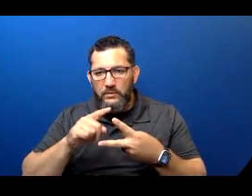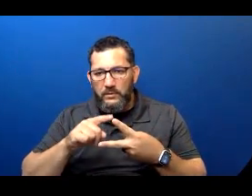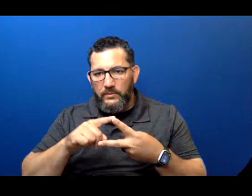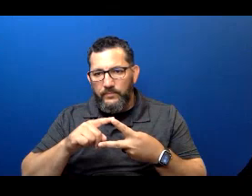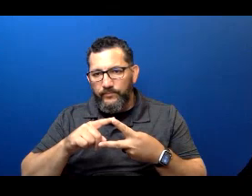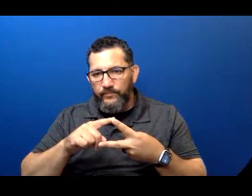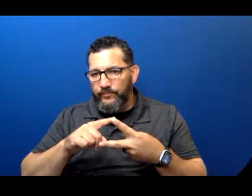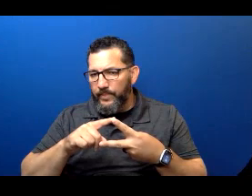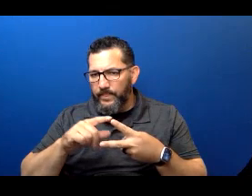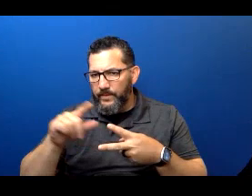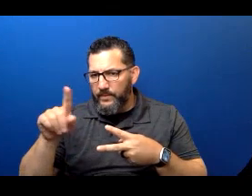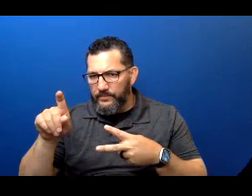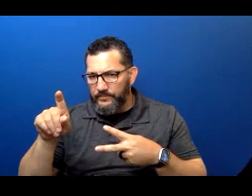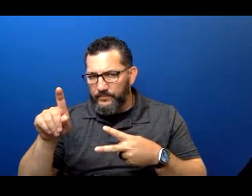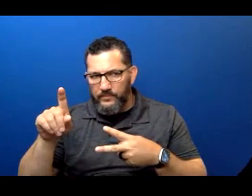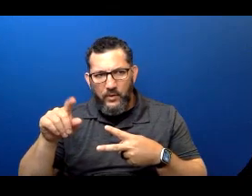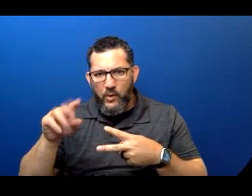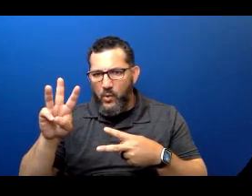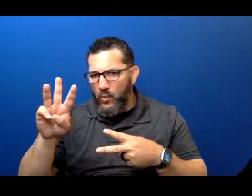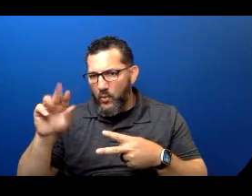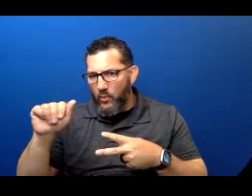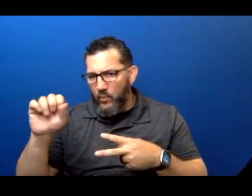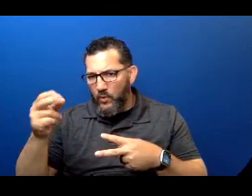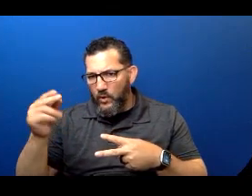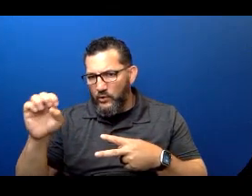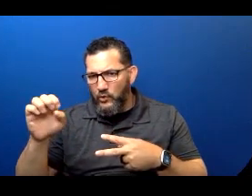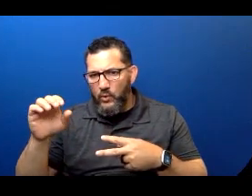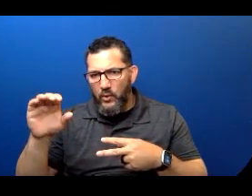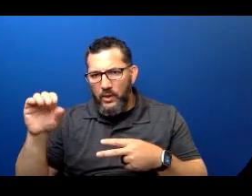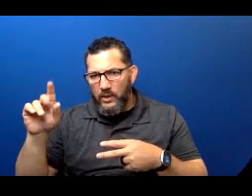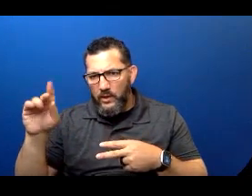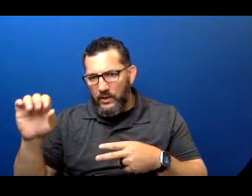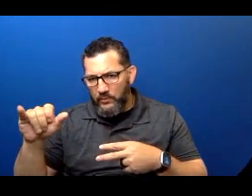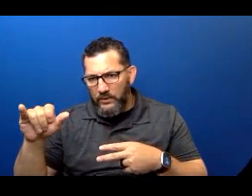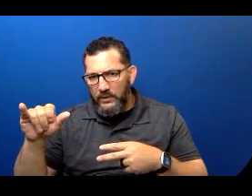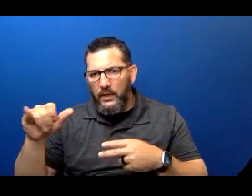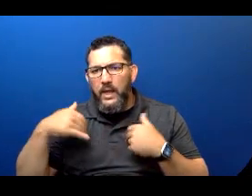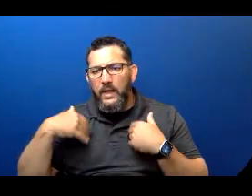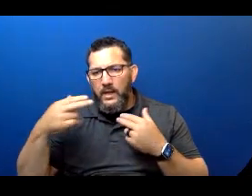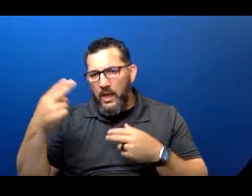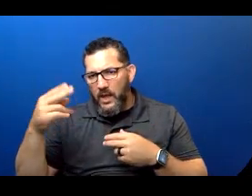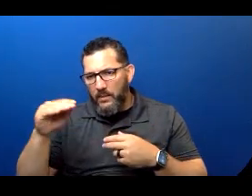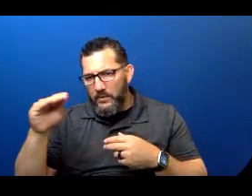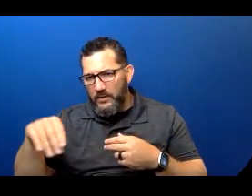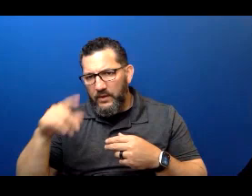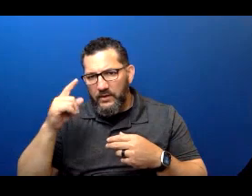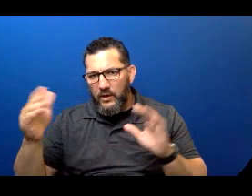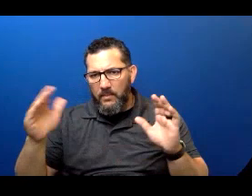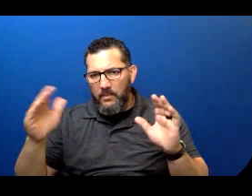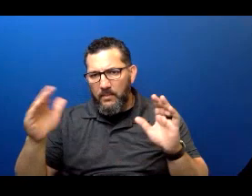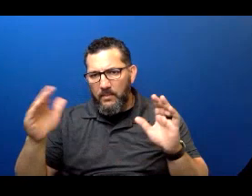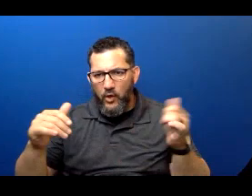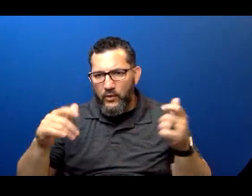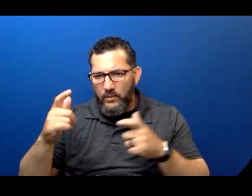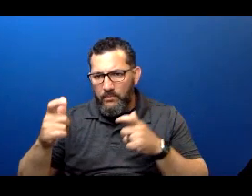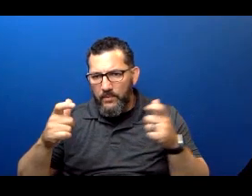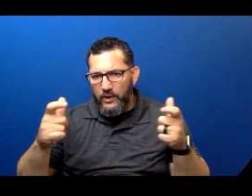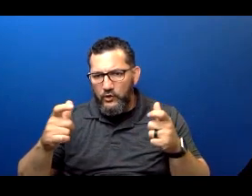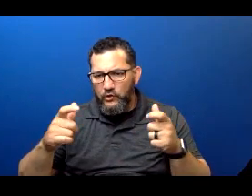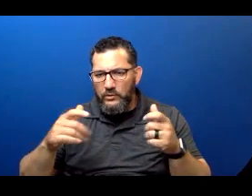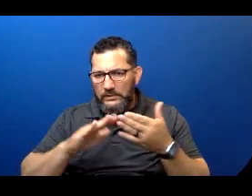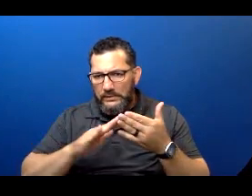is how Washoe County had such a high percentage of vaccinations compared to the other major urban area